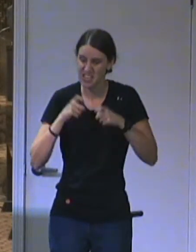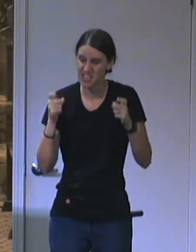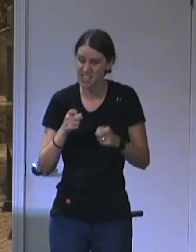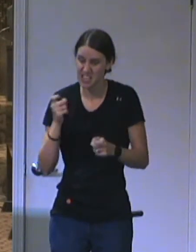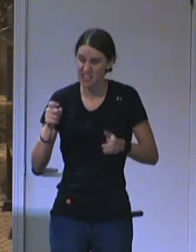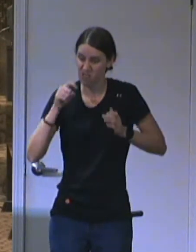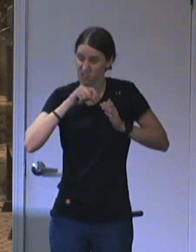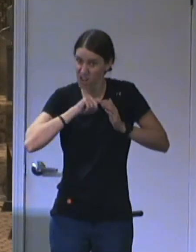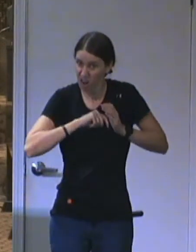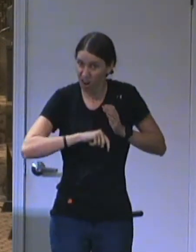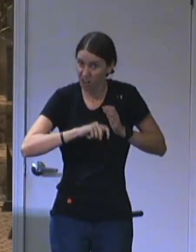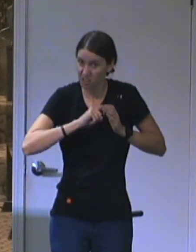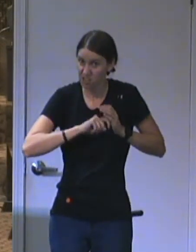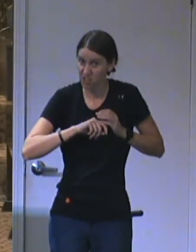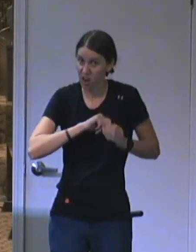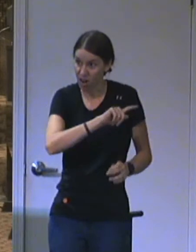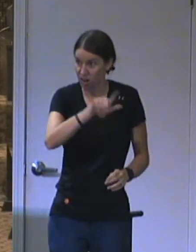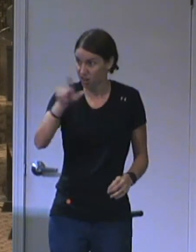all possess.